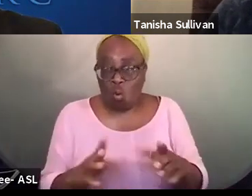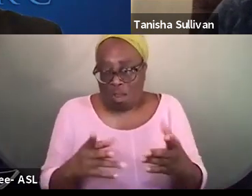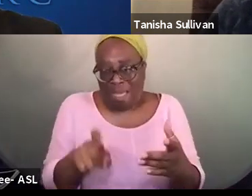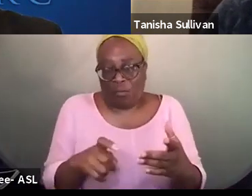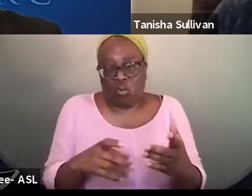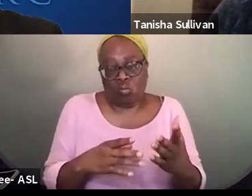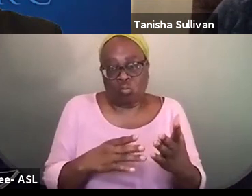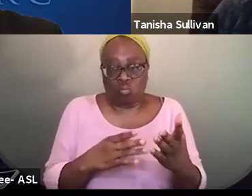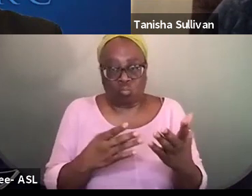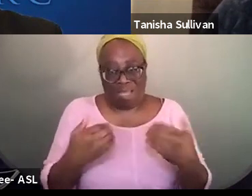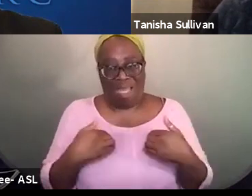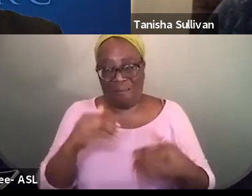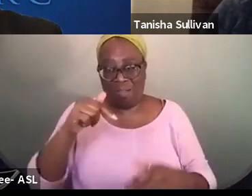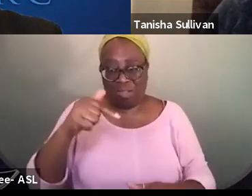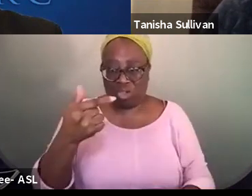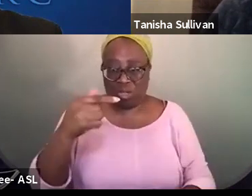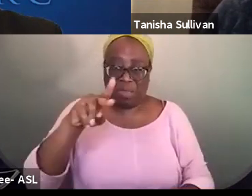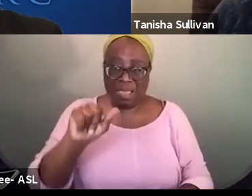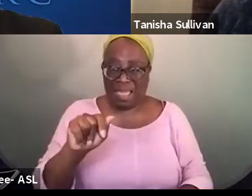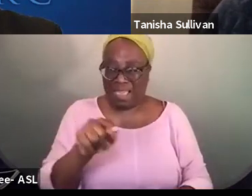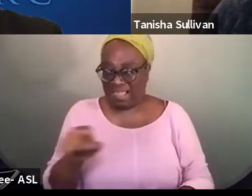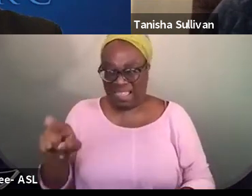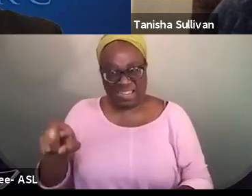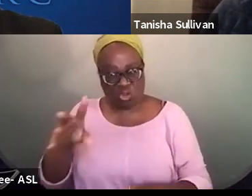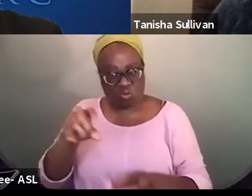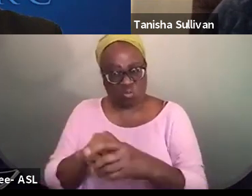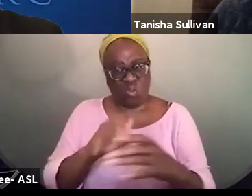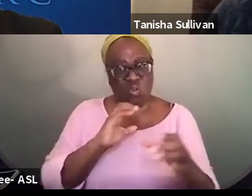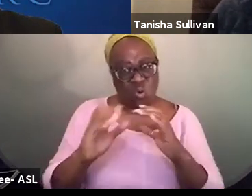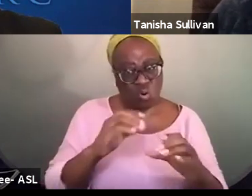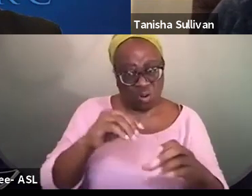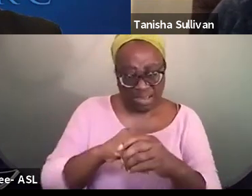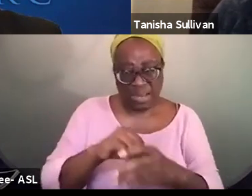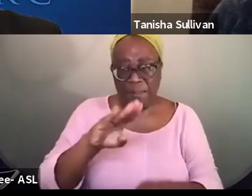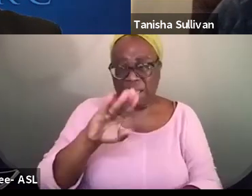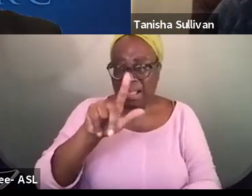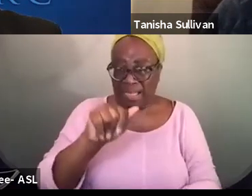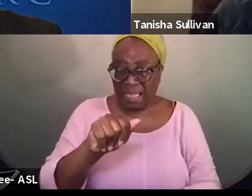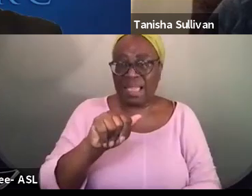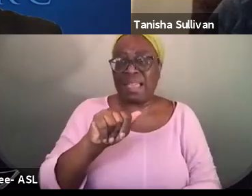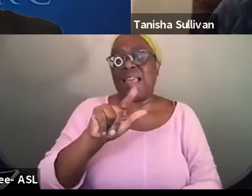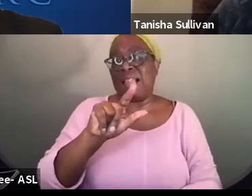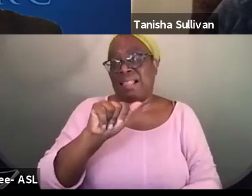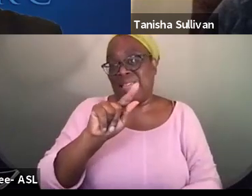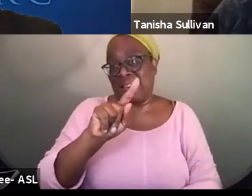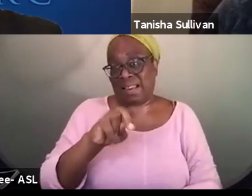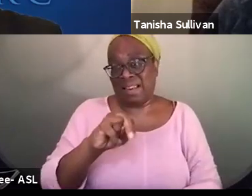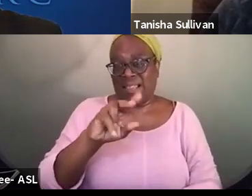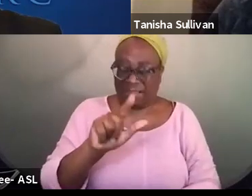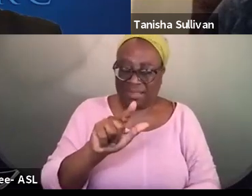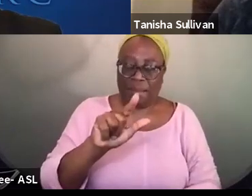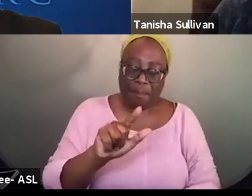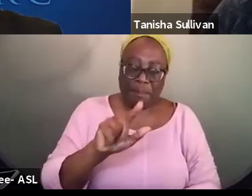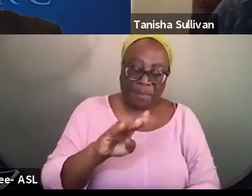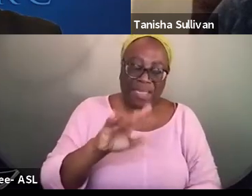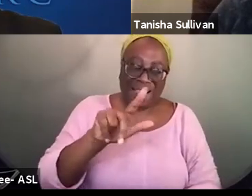to be able to be a part of the conversation within BLA and Latin Academy and O'Brien, we're not